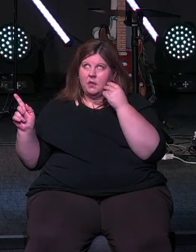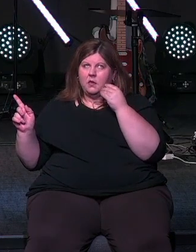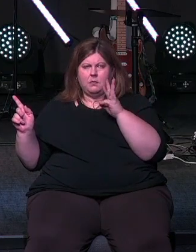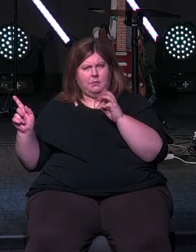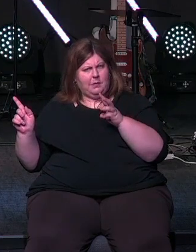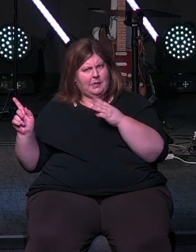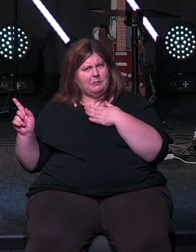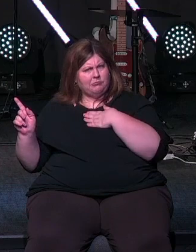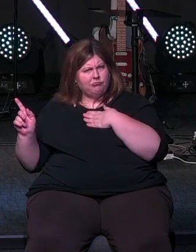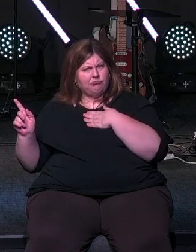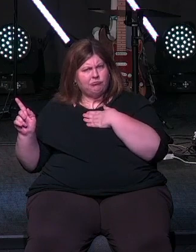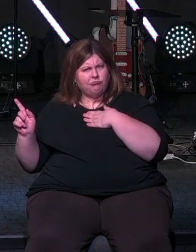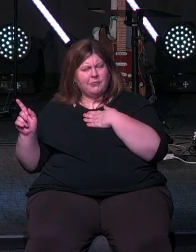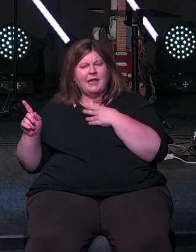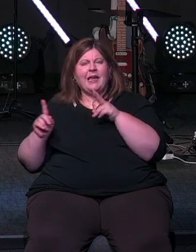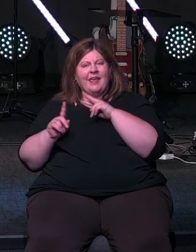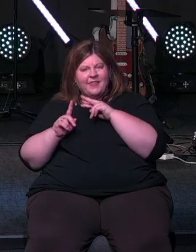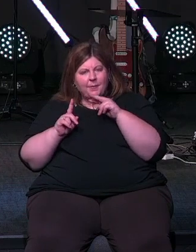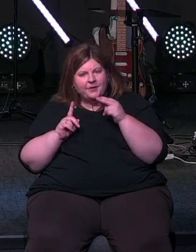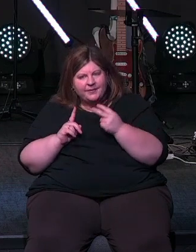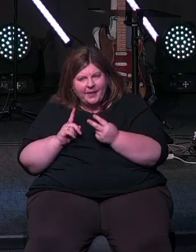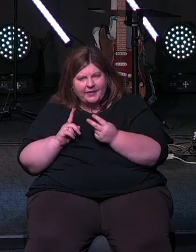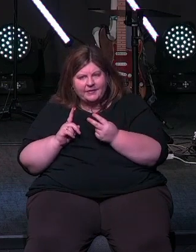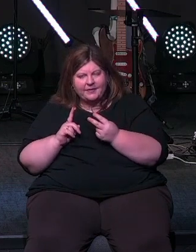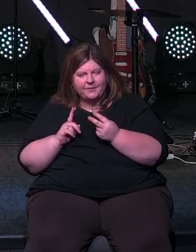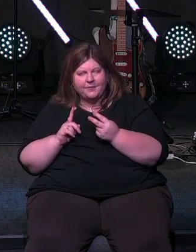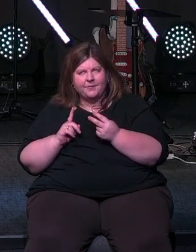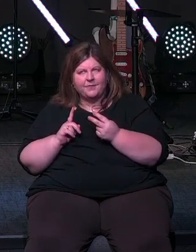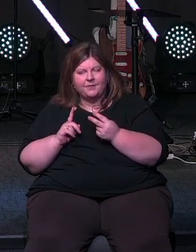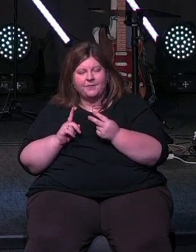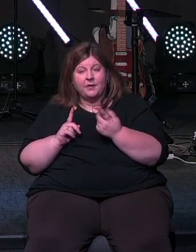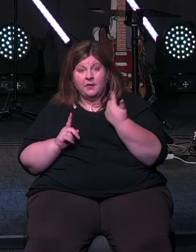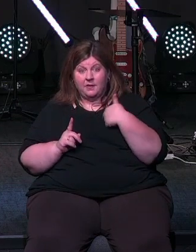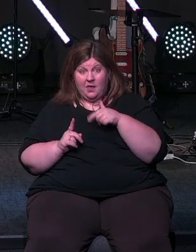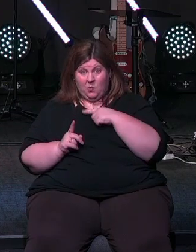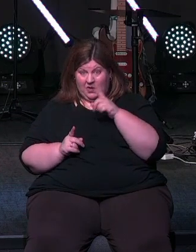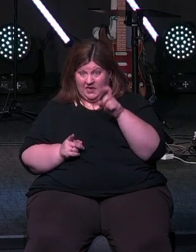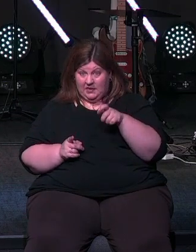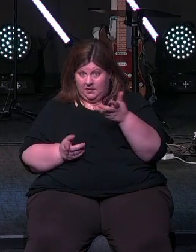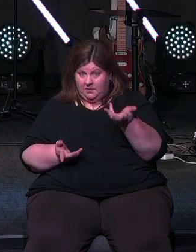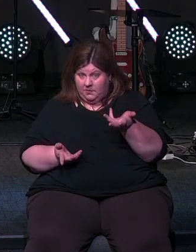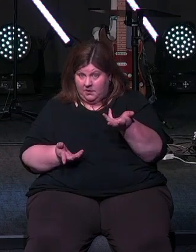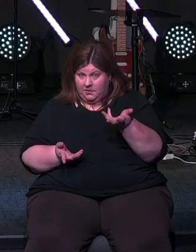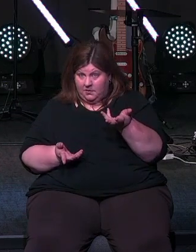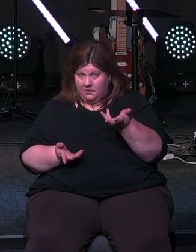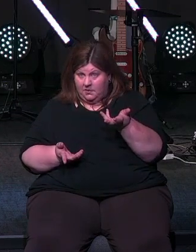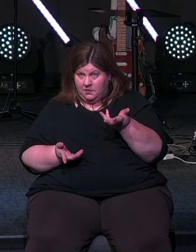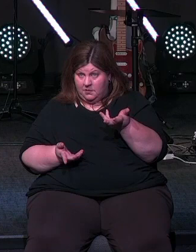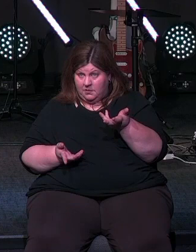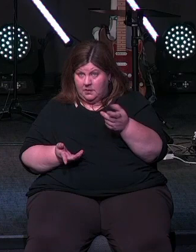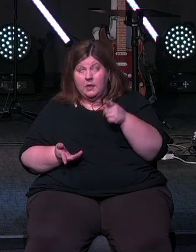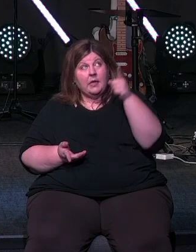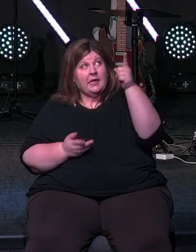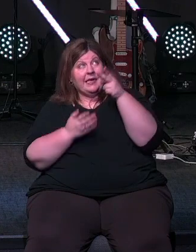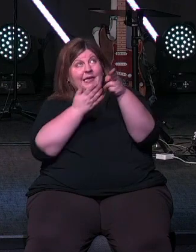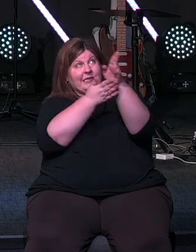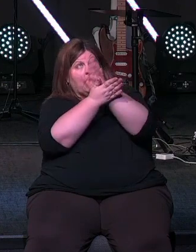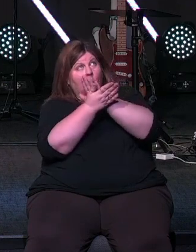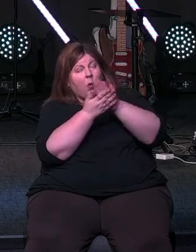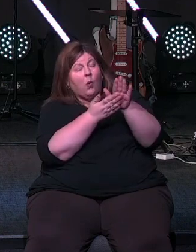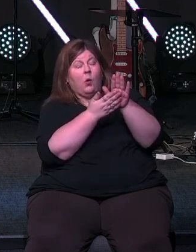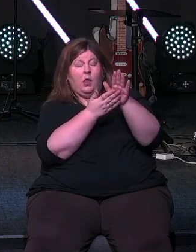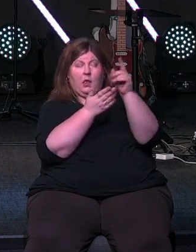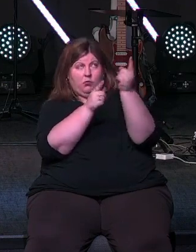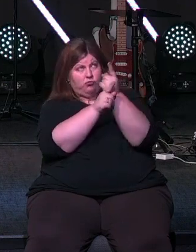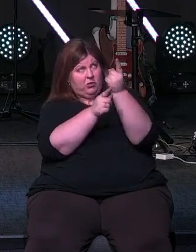good. The perspective that we should have, God is holy and pure and righteous,